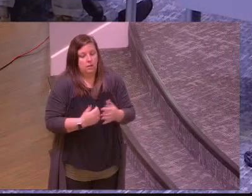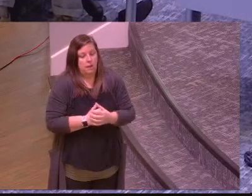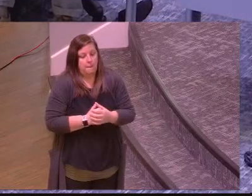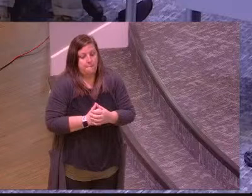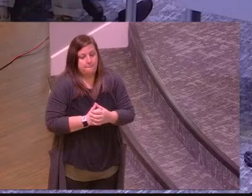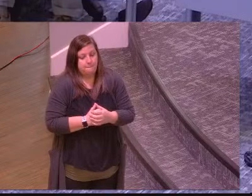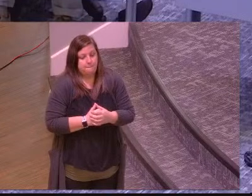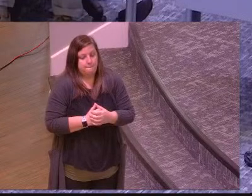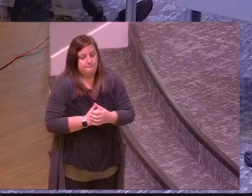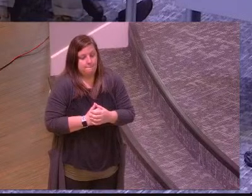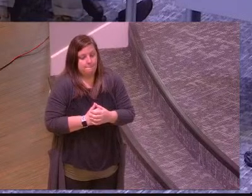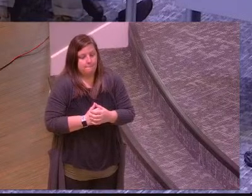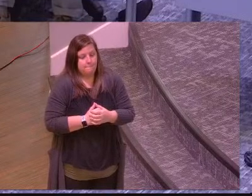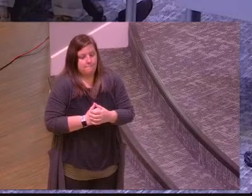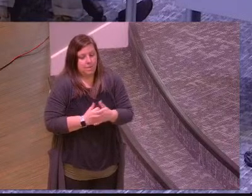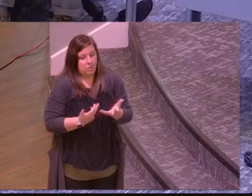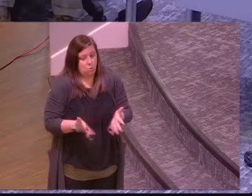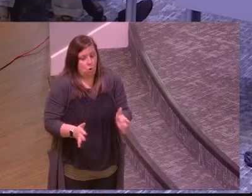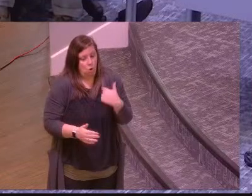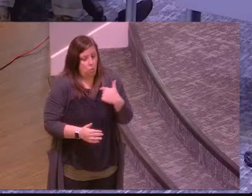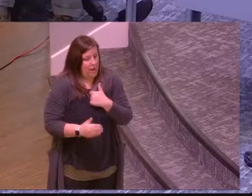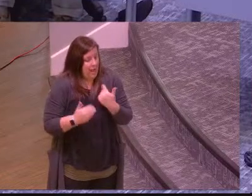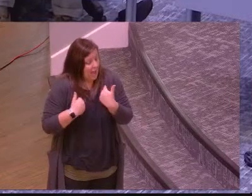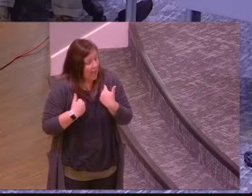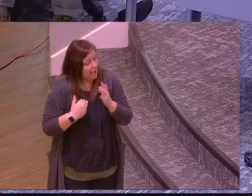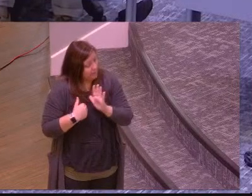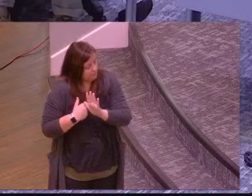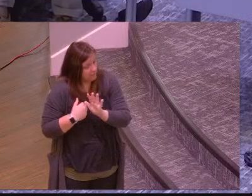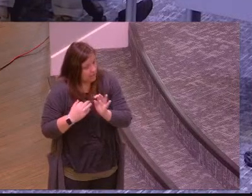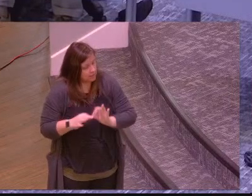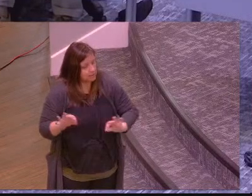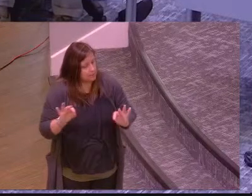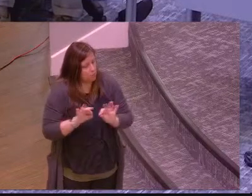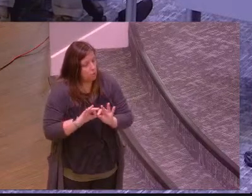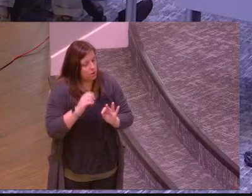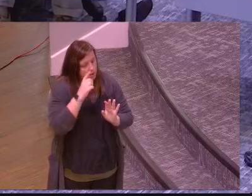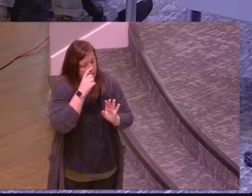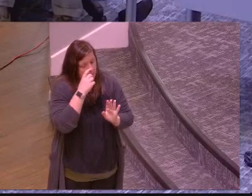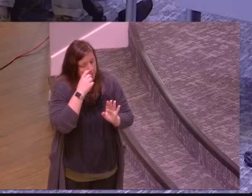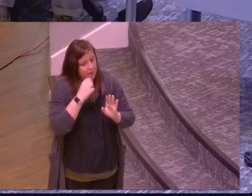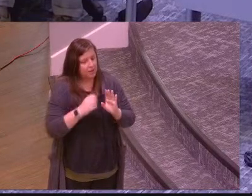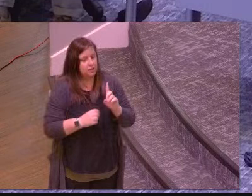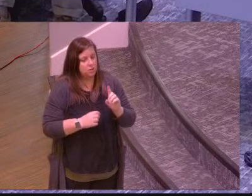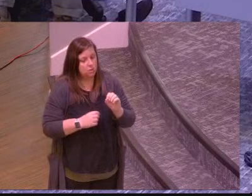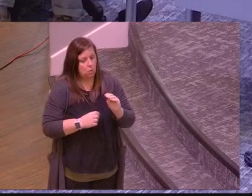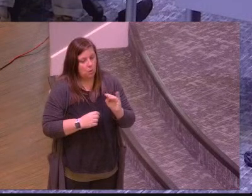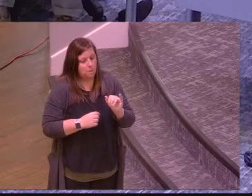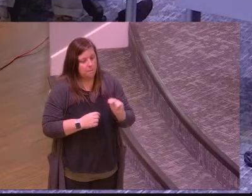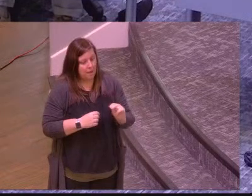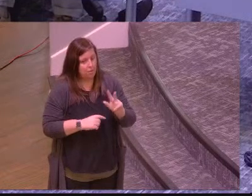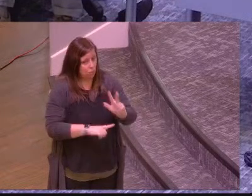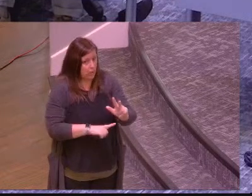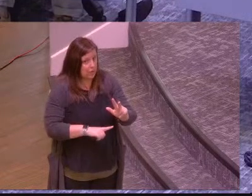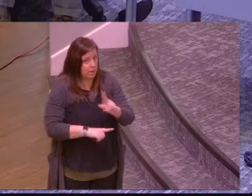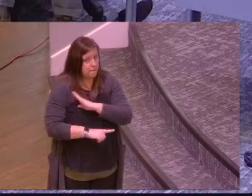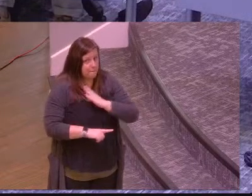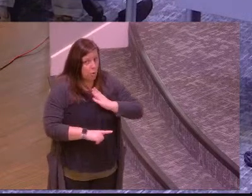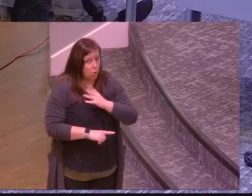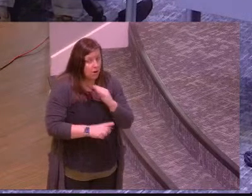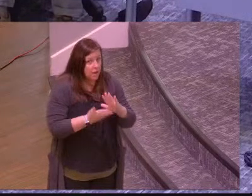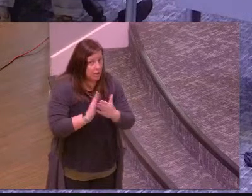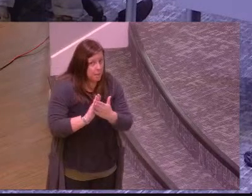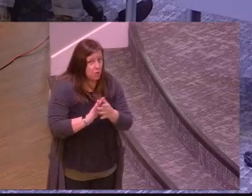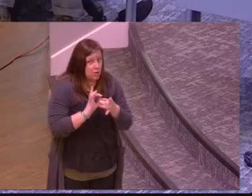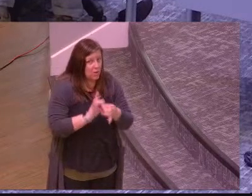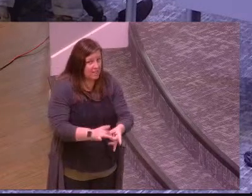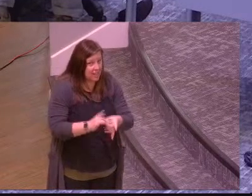very important, but this board and community relations, Domain 3, that I